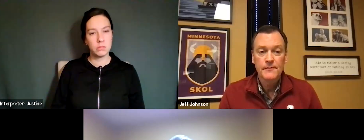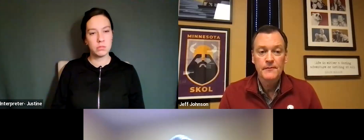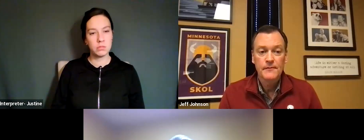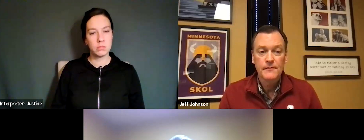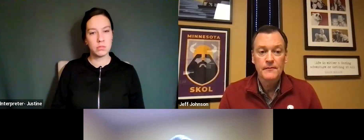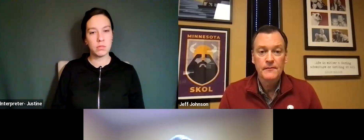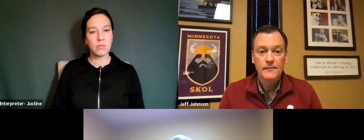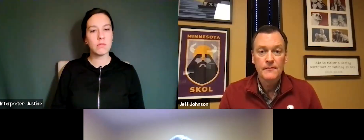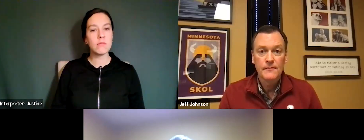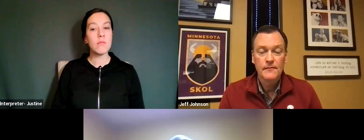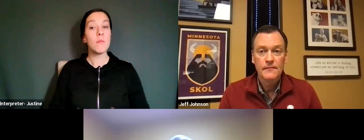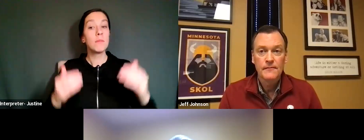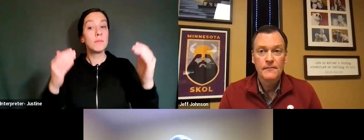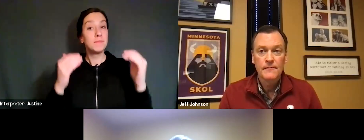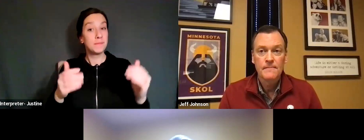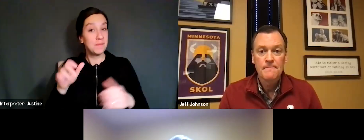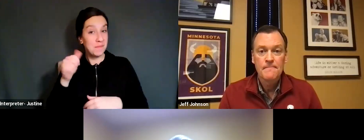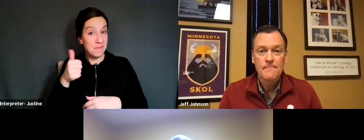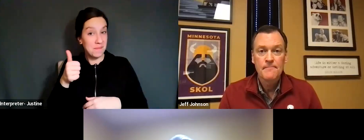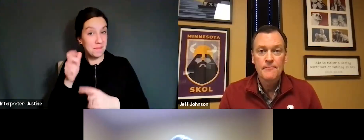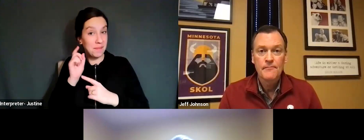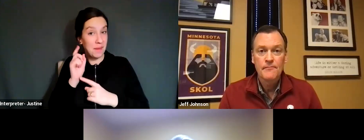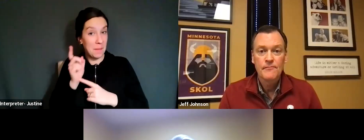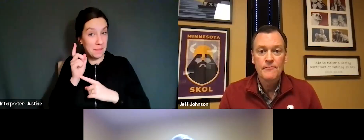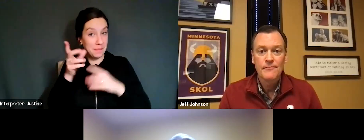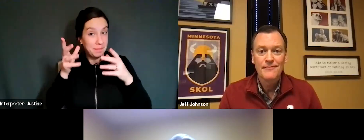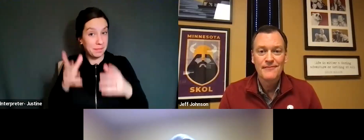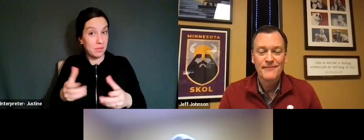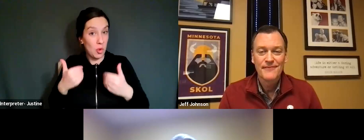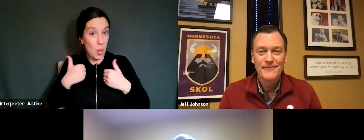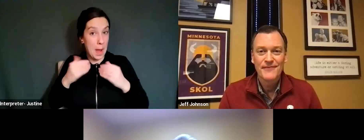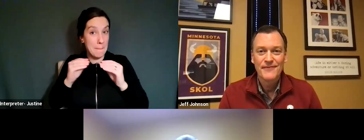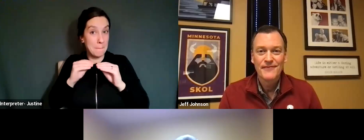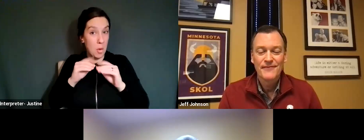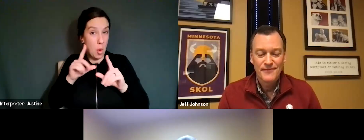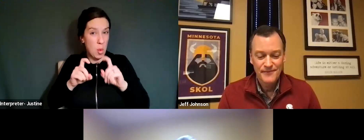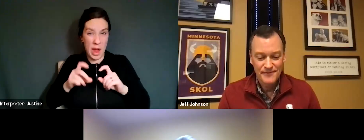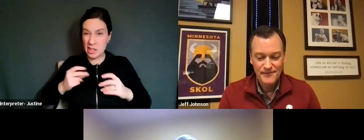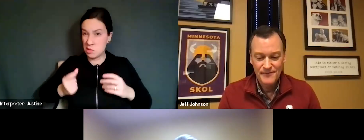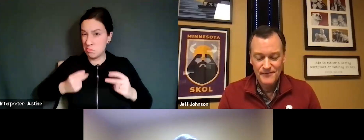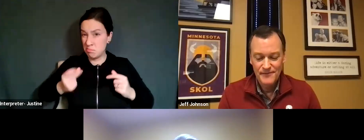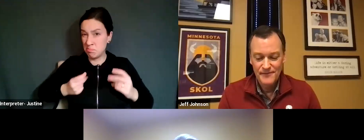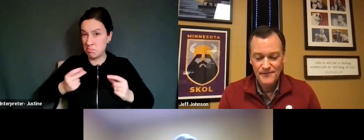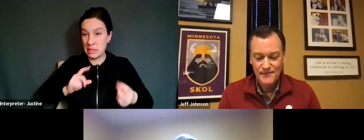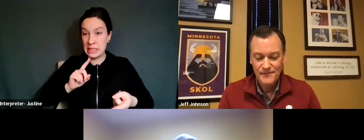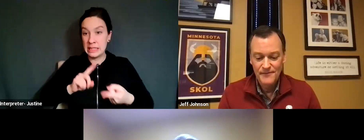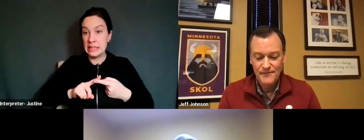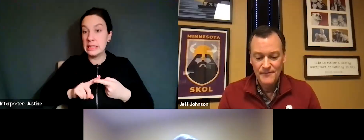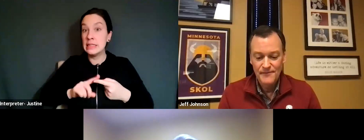We have 10 minutes left, several questions to go. So we'll keep plugging along here up until 8 o'clock.